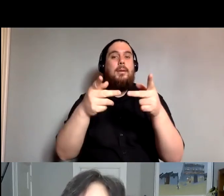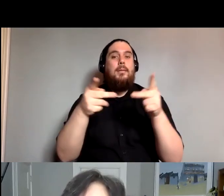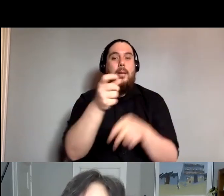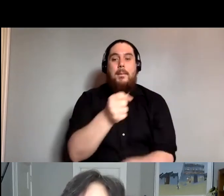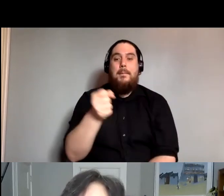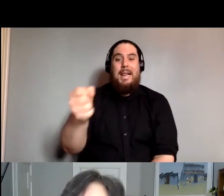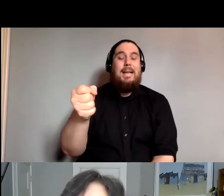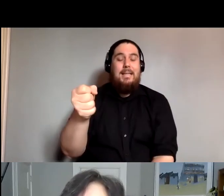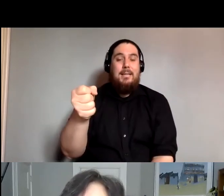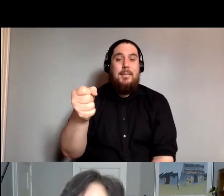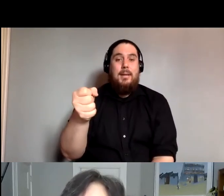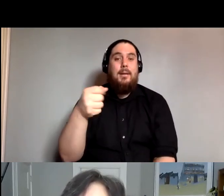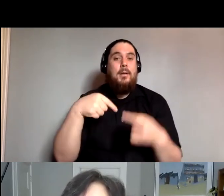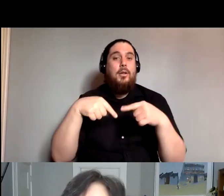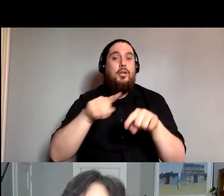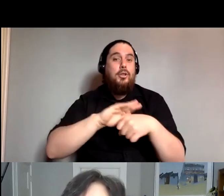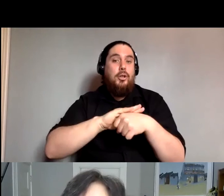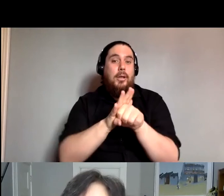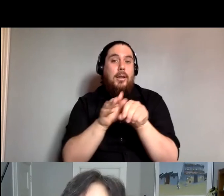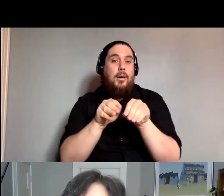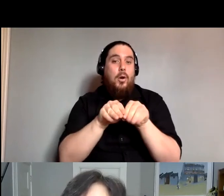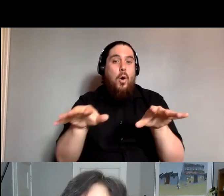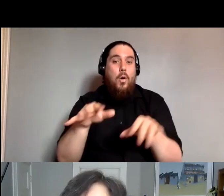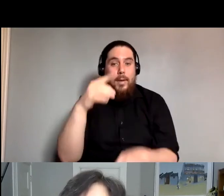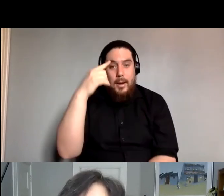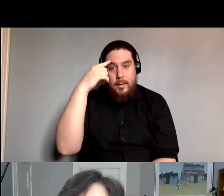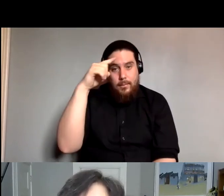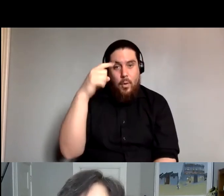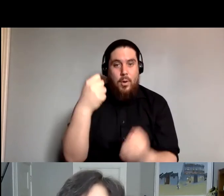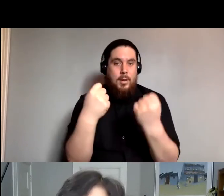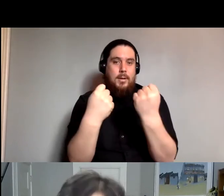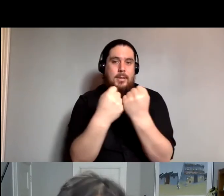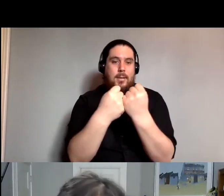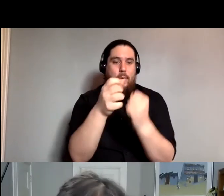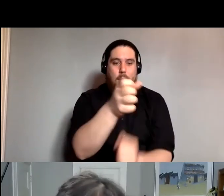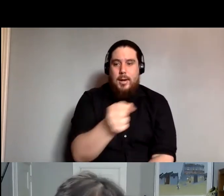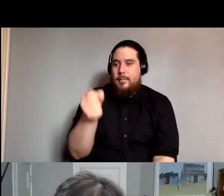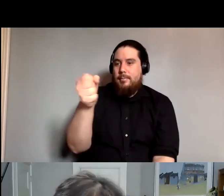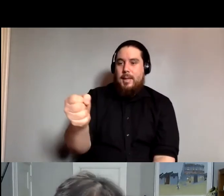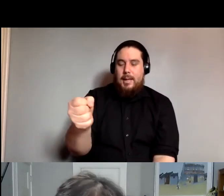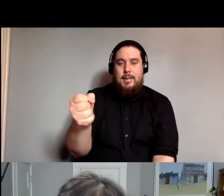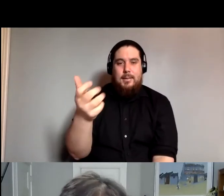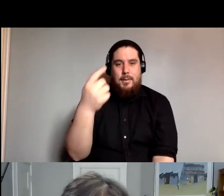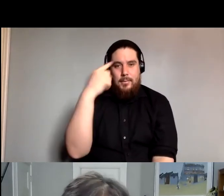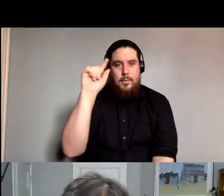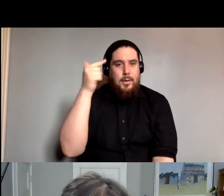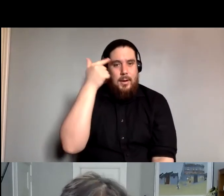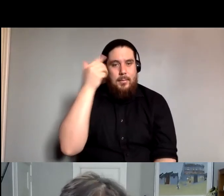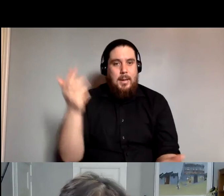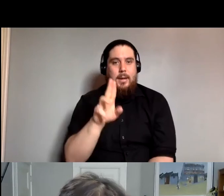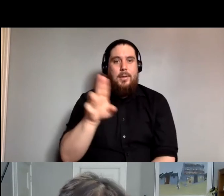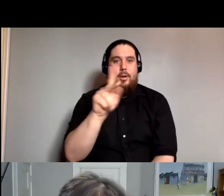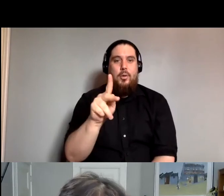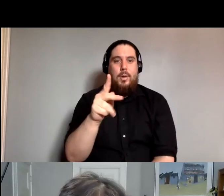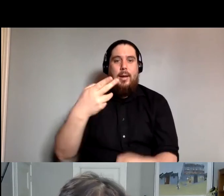and during COVID for supported placements under a government scheme in the UK called the